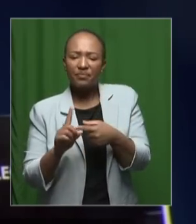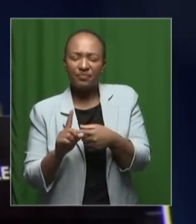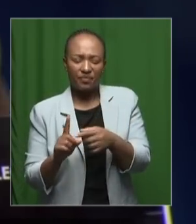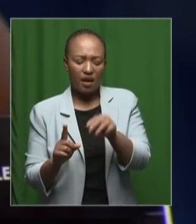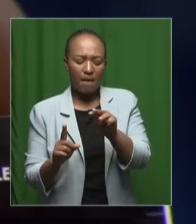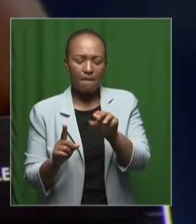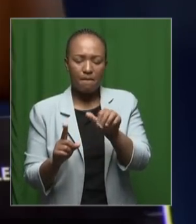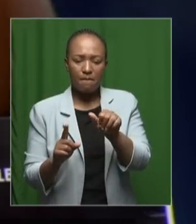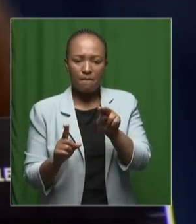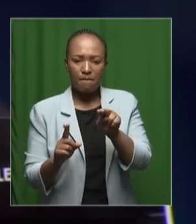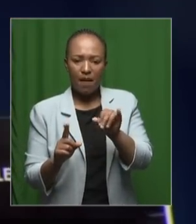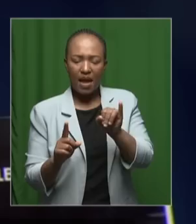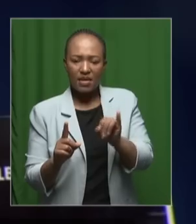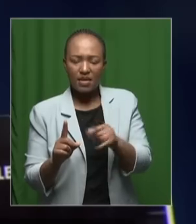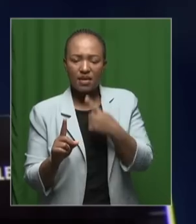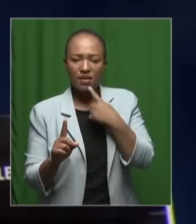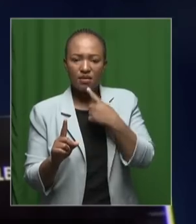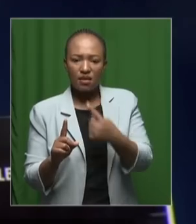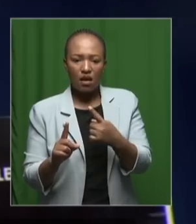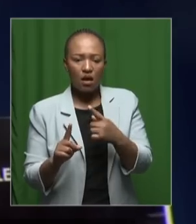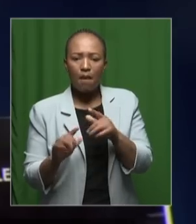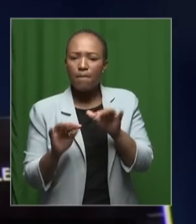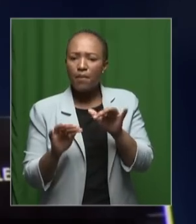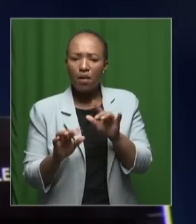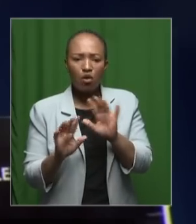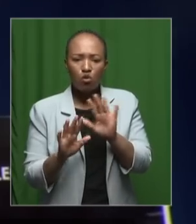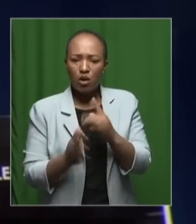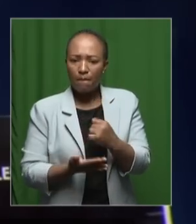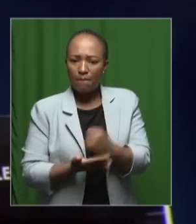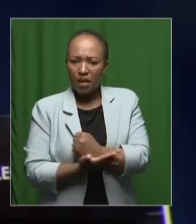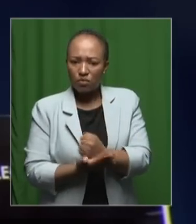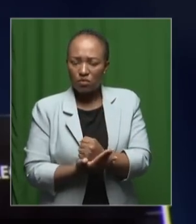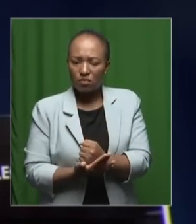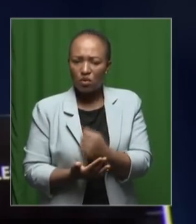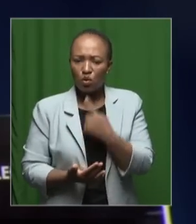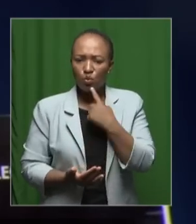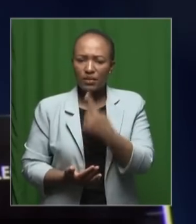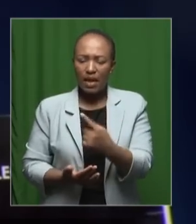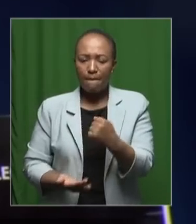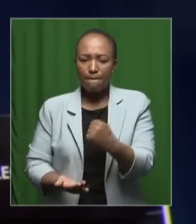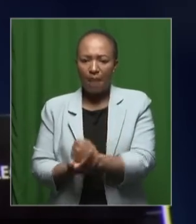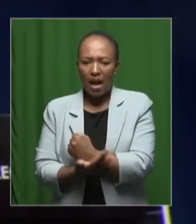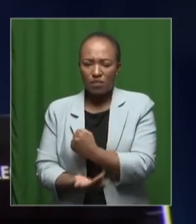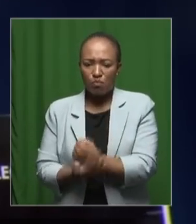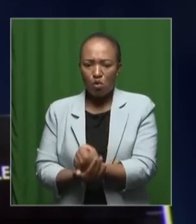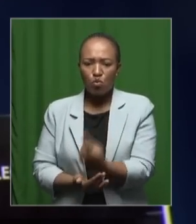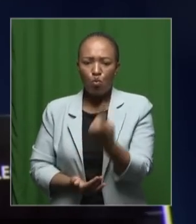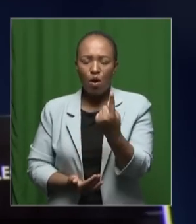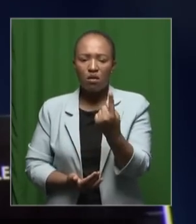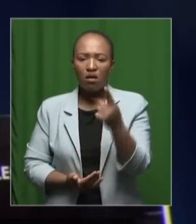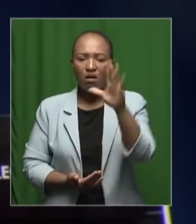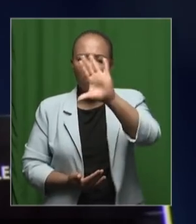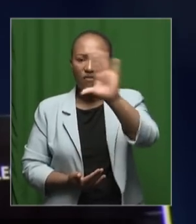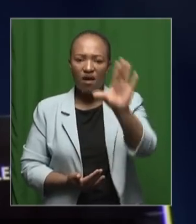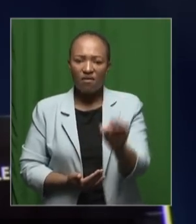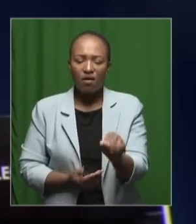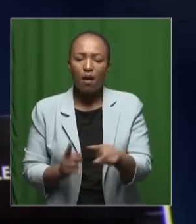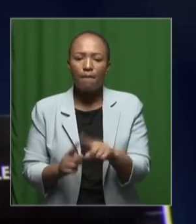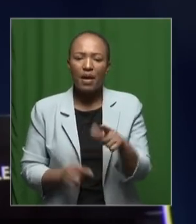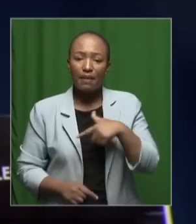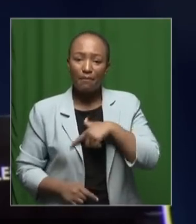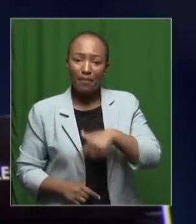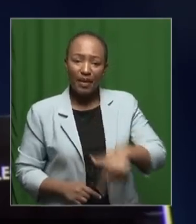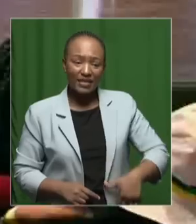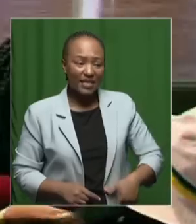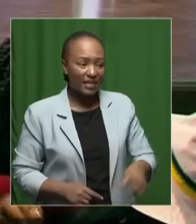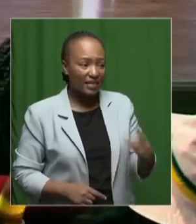said people must have passports. We said one passport for Africa. But his president said people must find